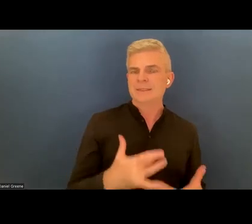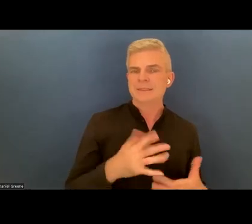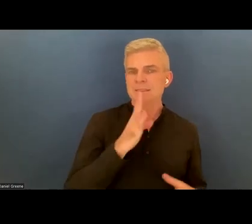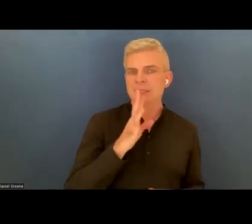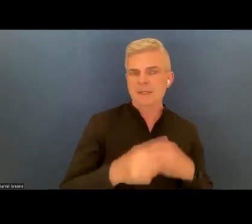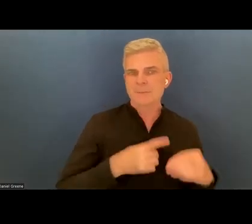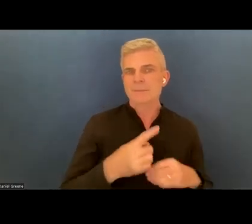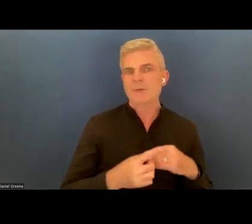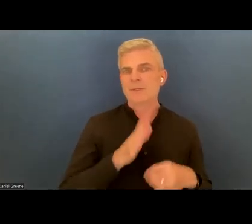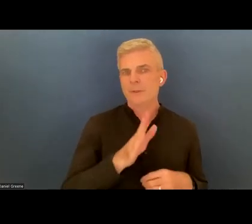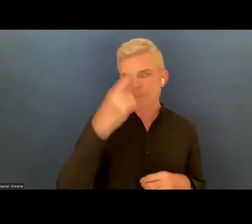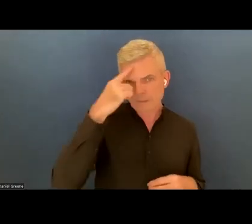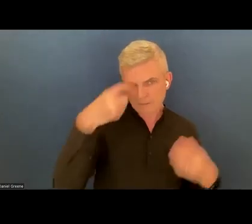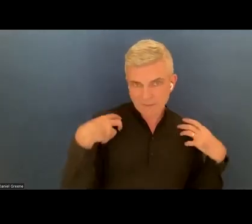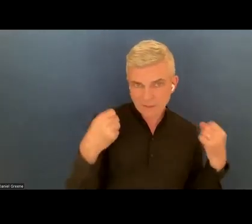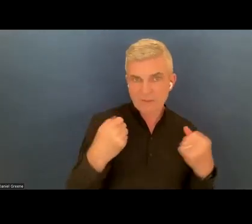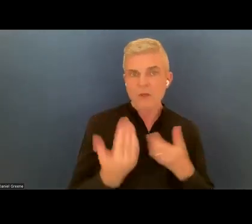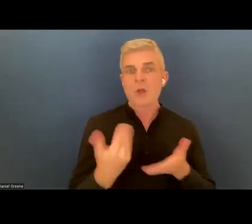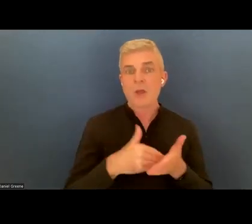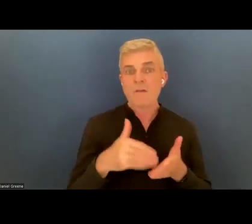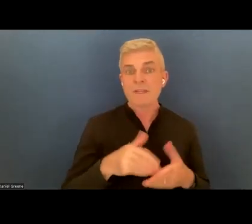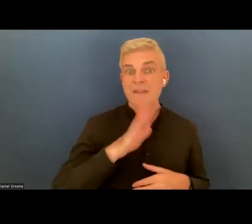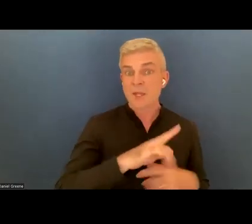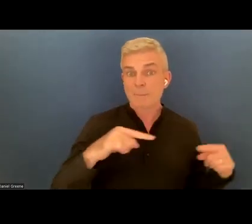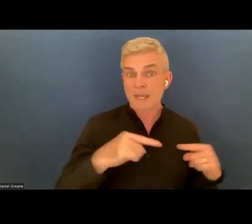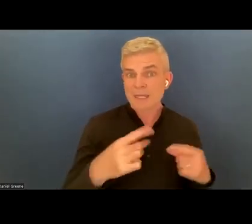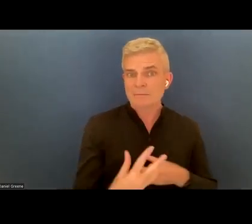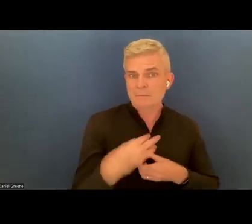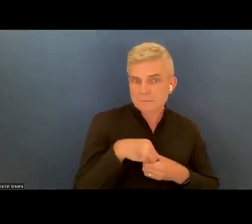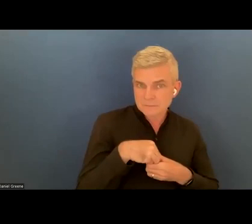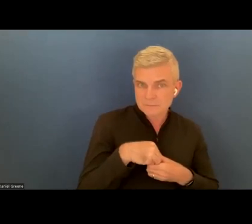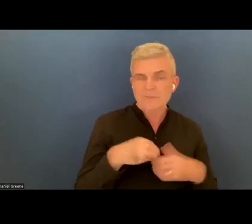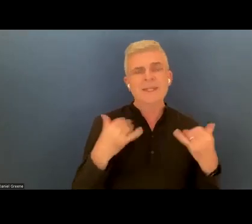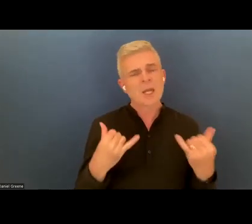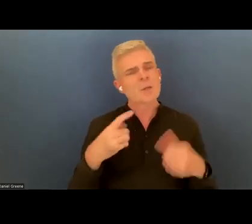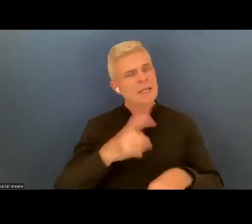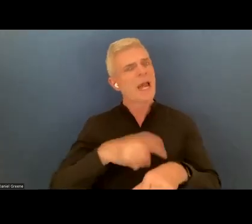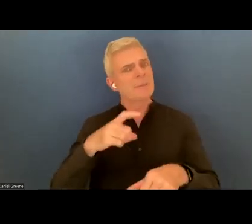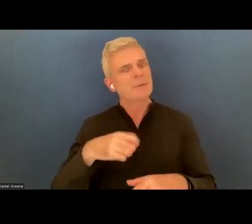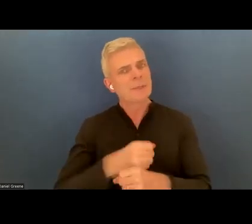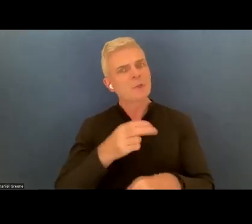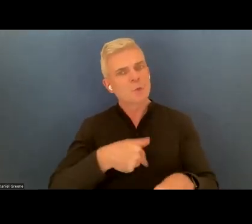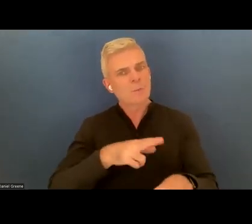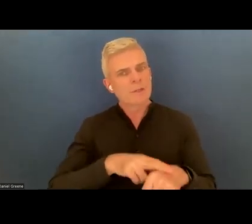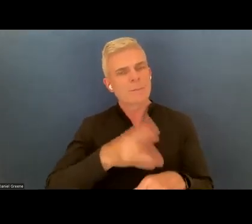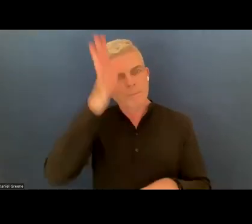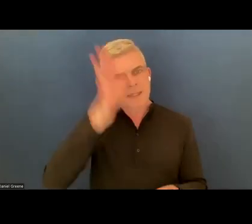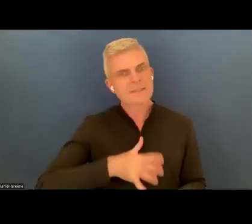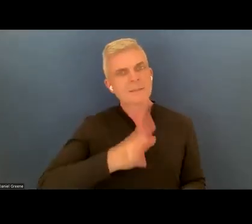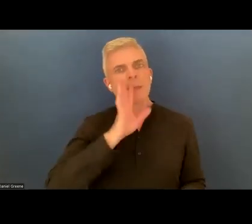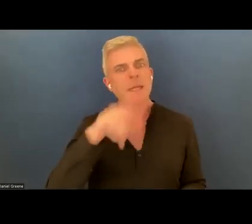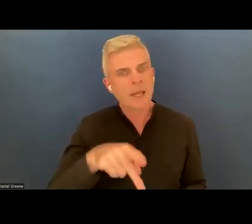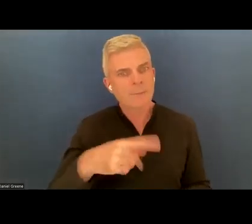internalize their pain. It is time to normalize men speaking up about their mental health and to create safe spaces where